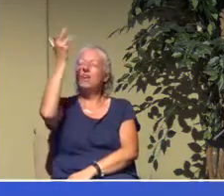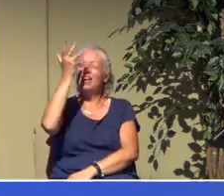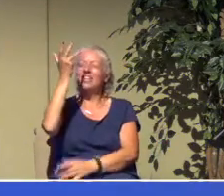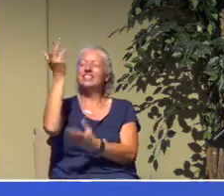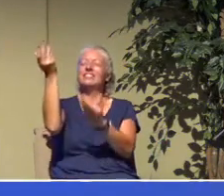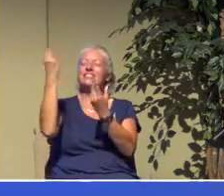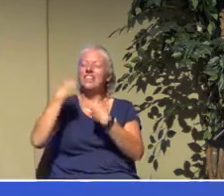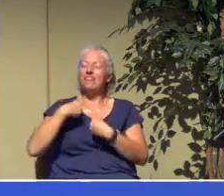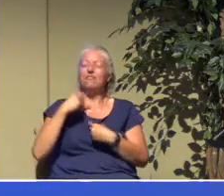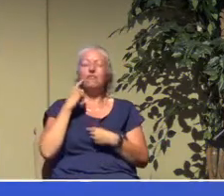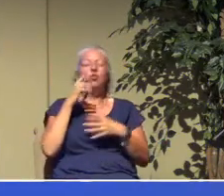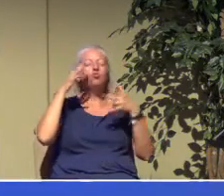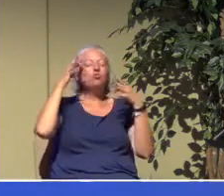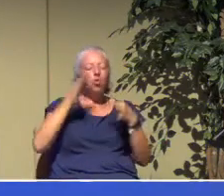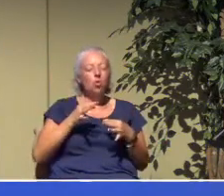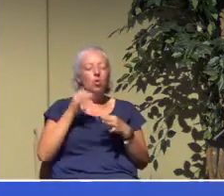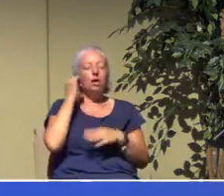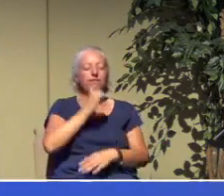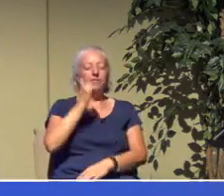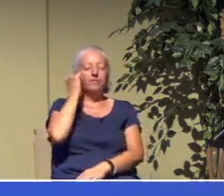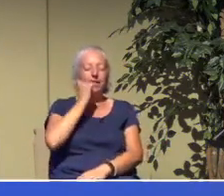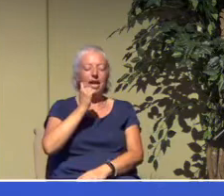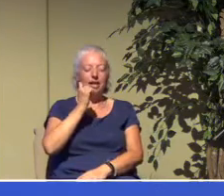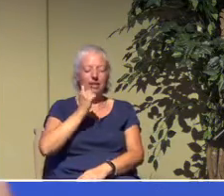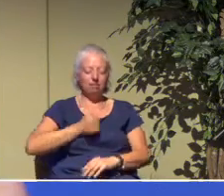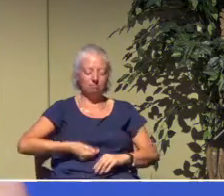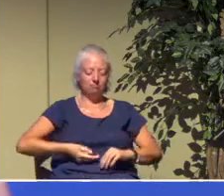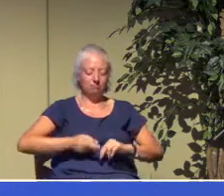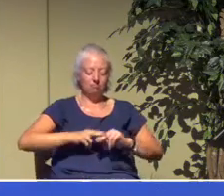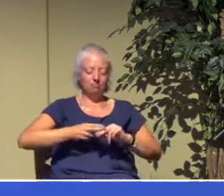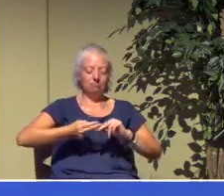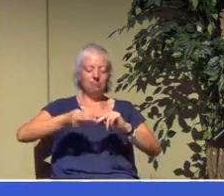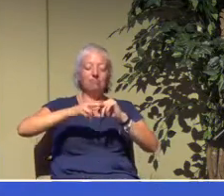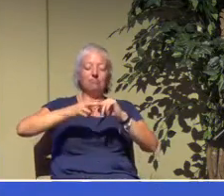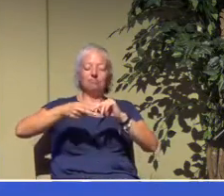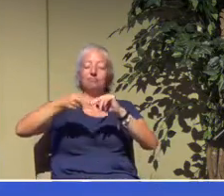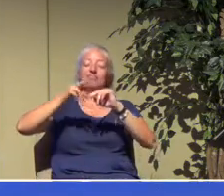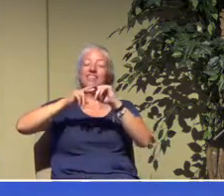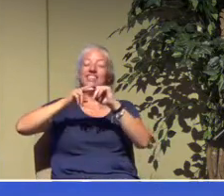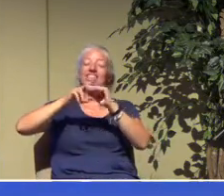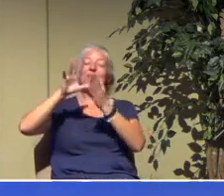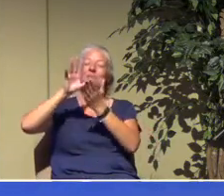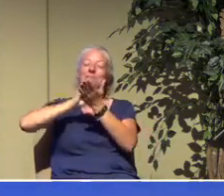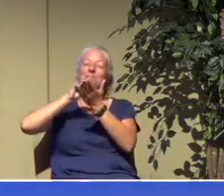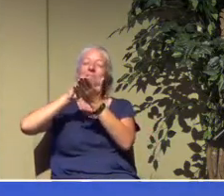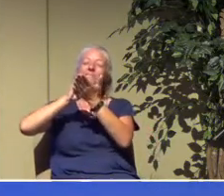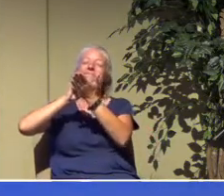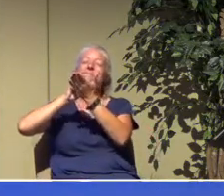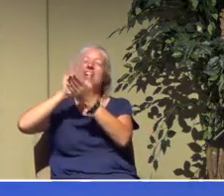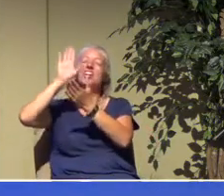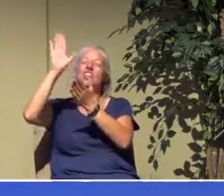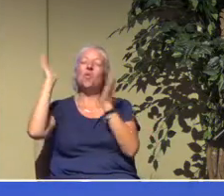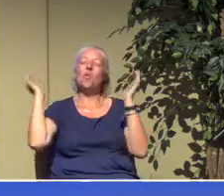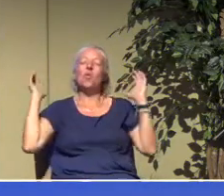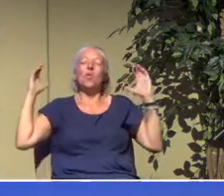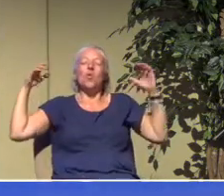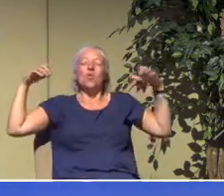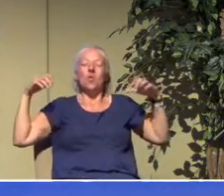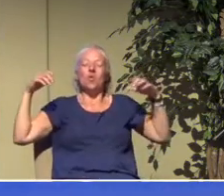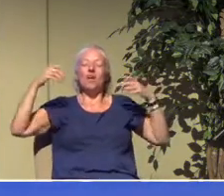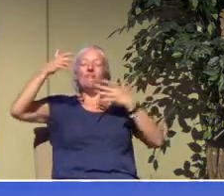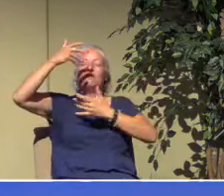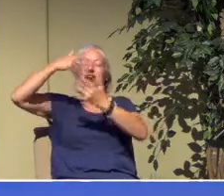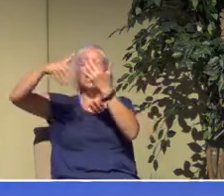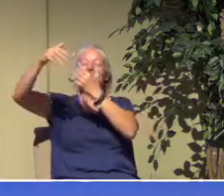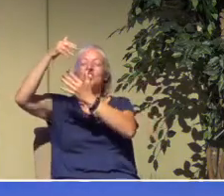day by day and to increasingly experience your yoke upon us, fellowship with you. It's